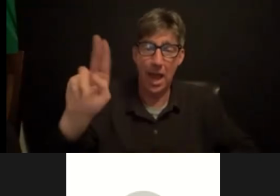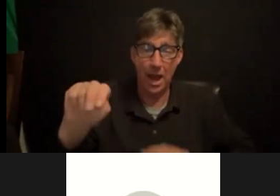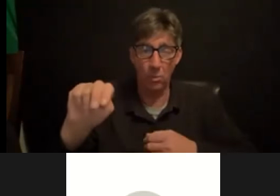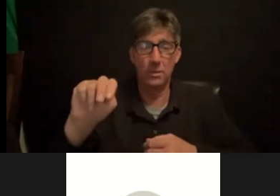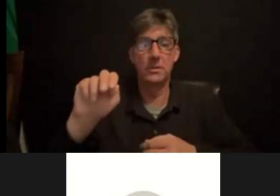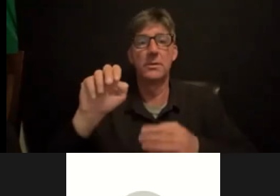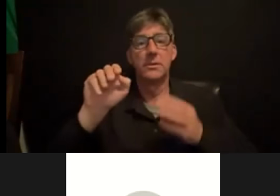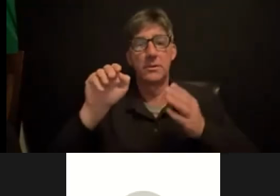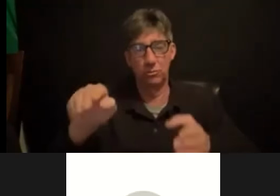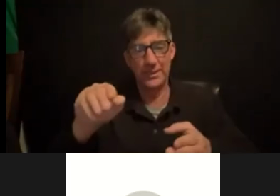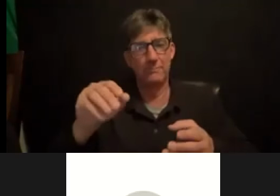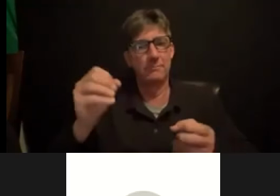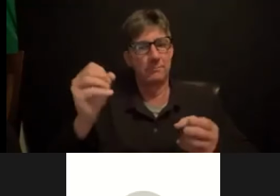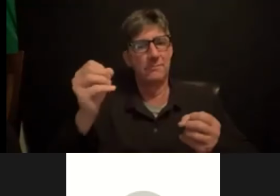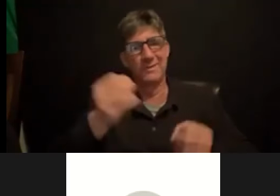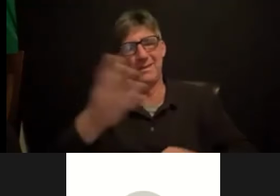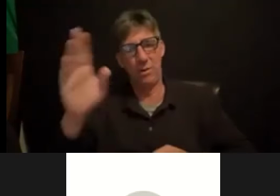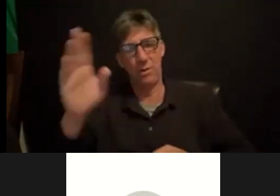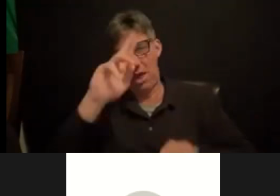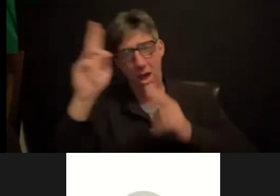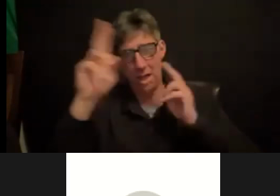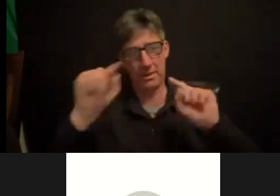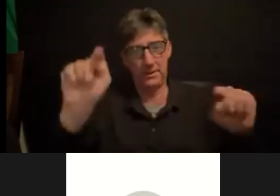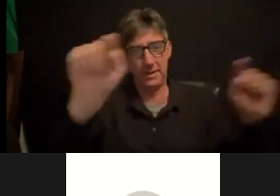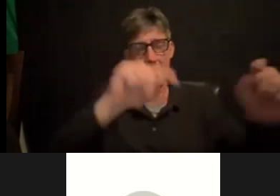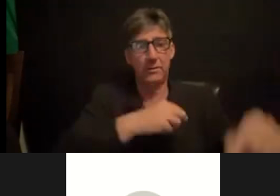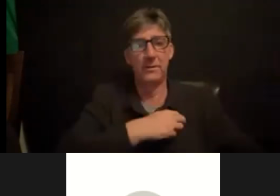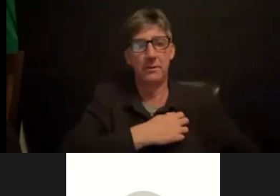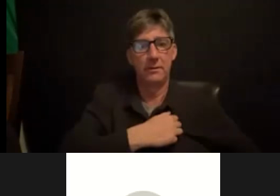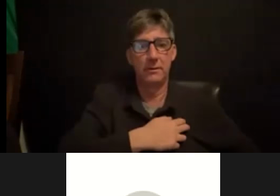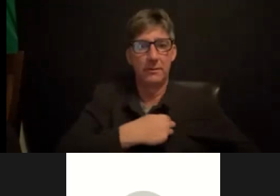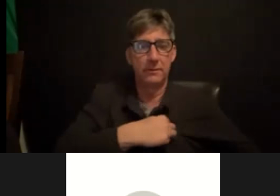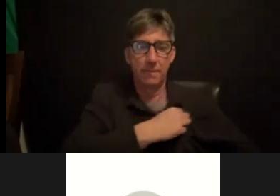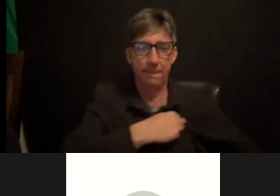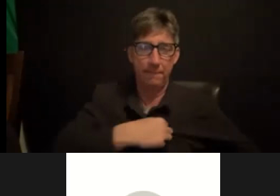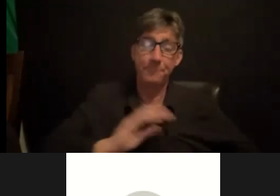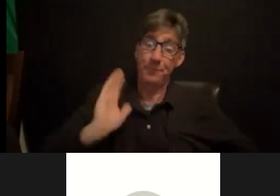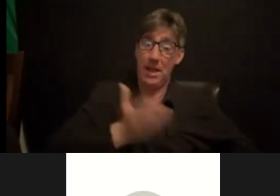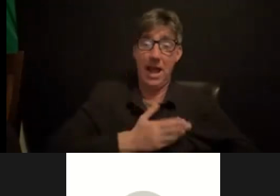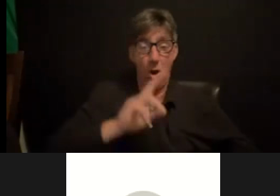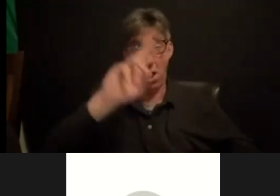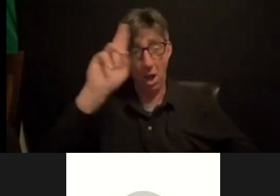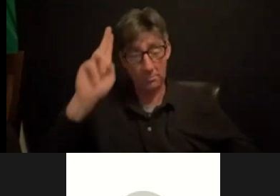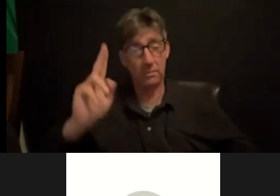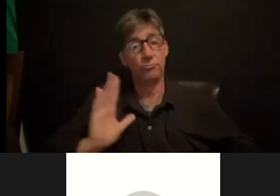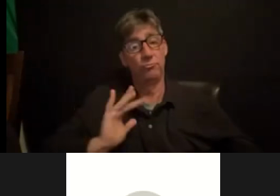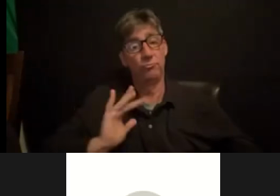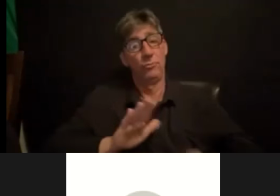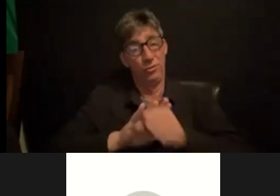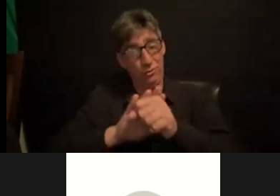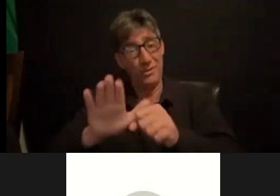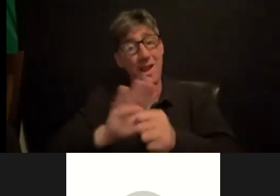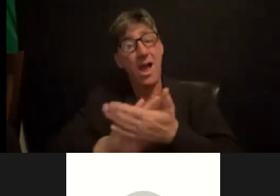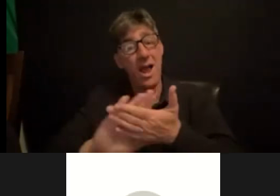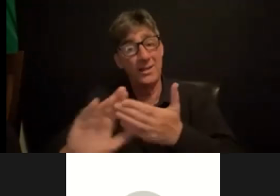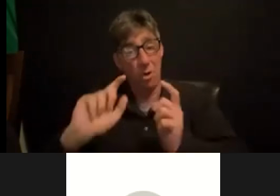there. And I know even during this time, like our hospital was generous enough to offer parking for a lot of